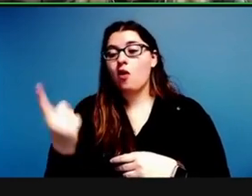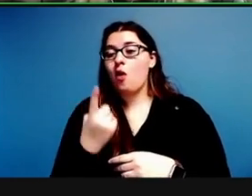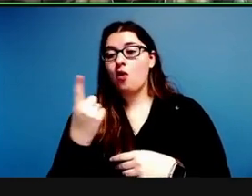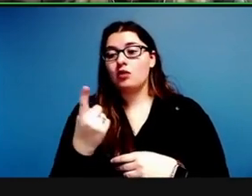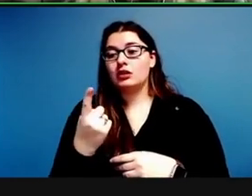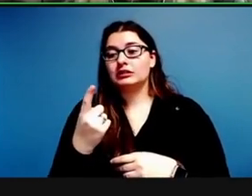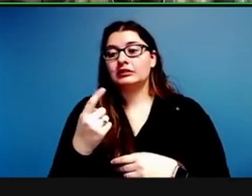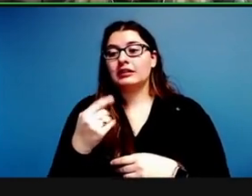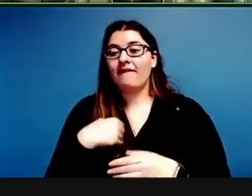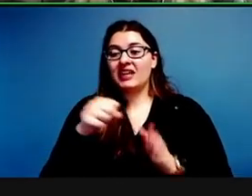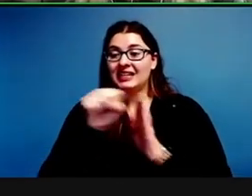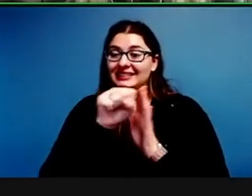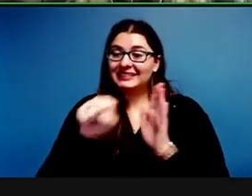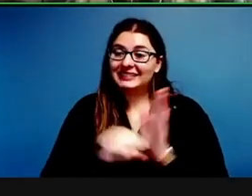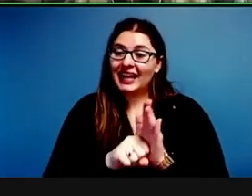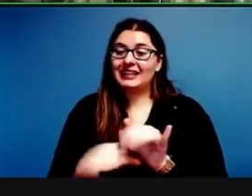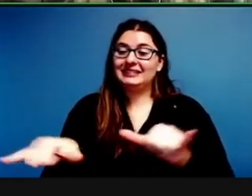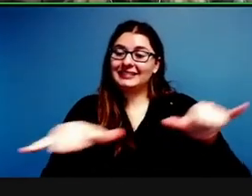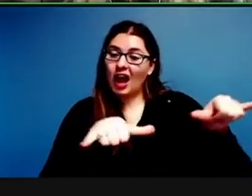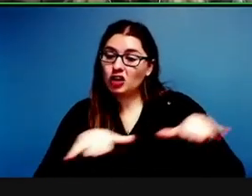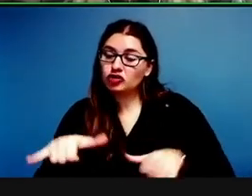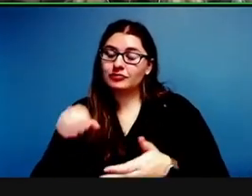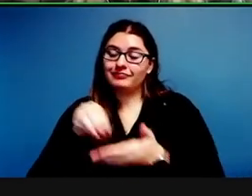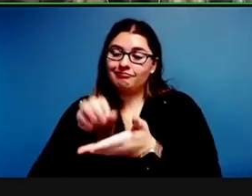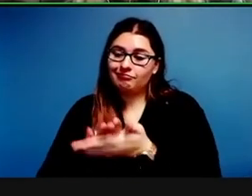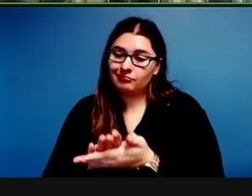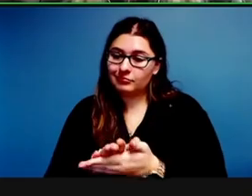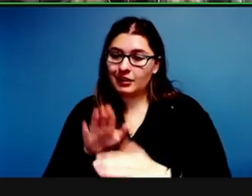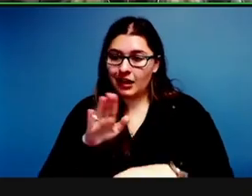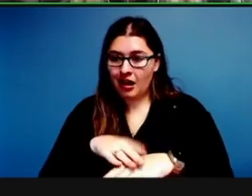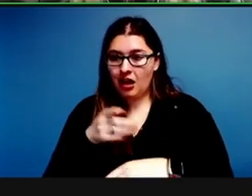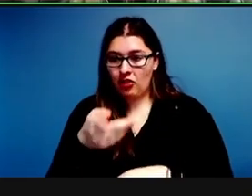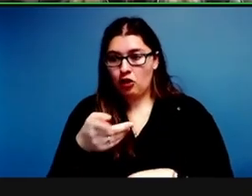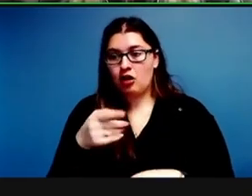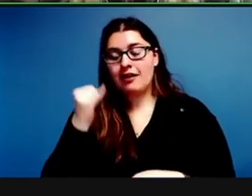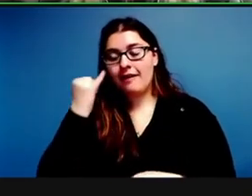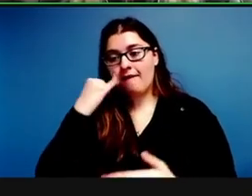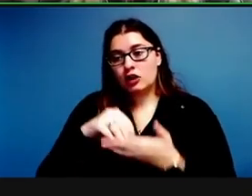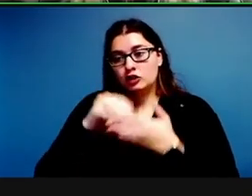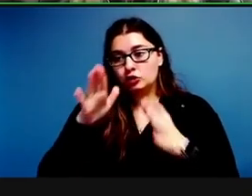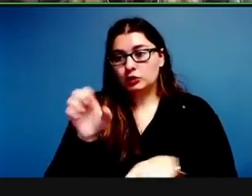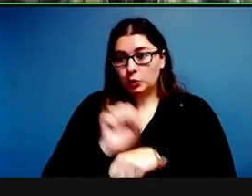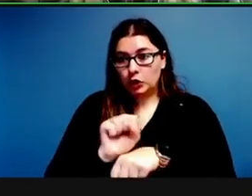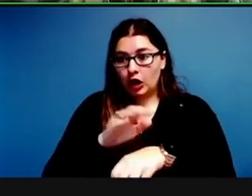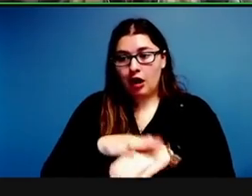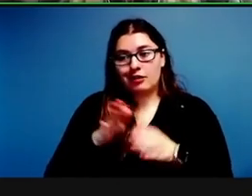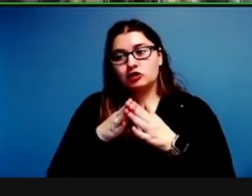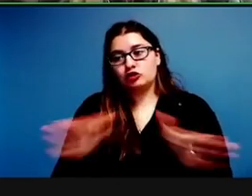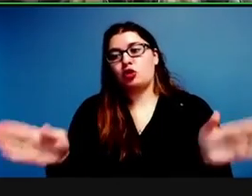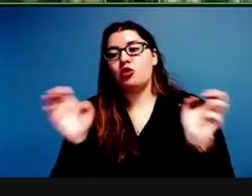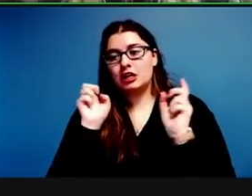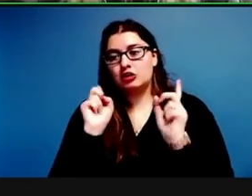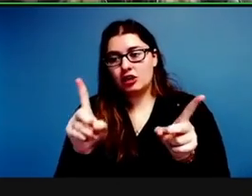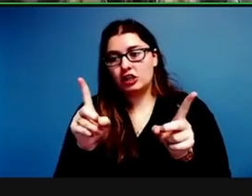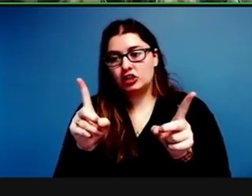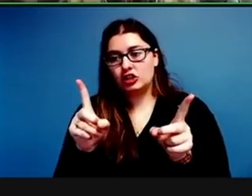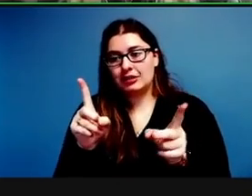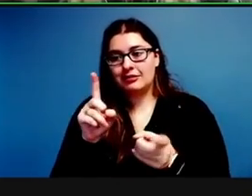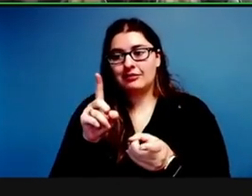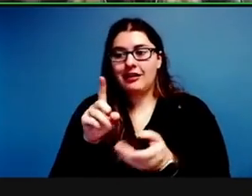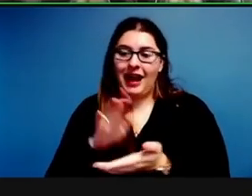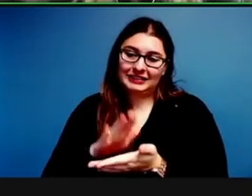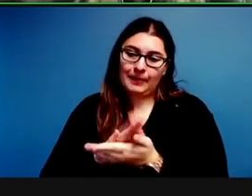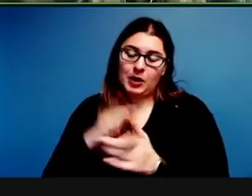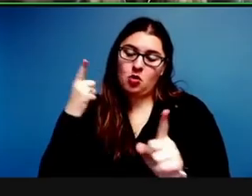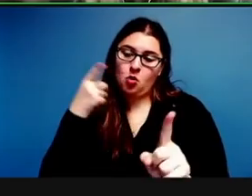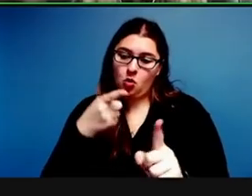a state standard that's listed there if a student is working on a general education academic